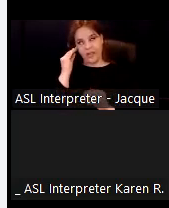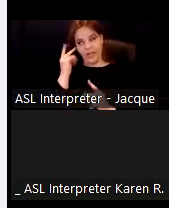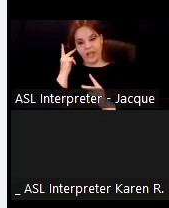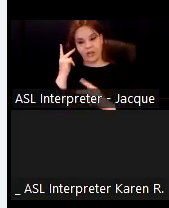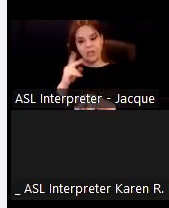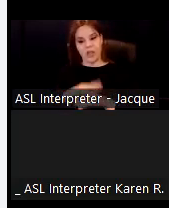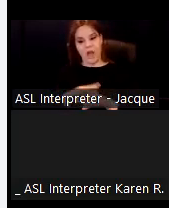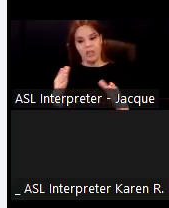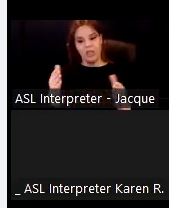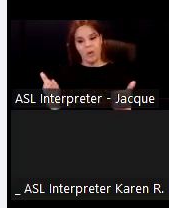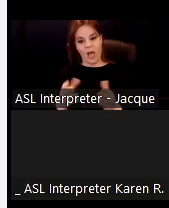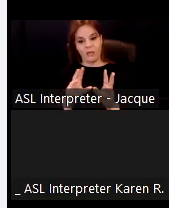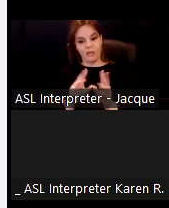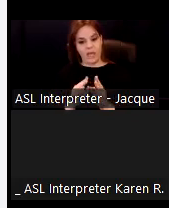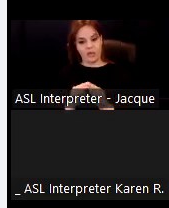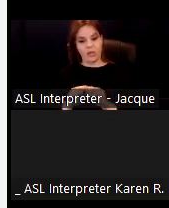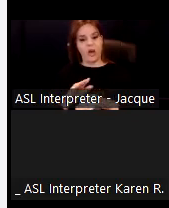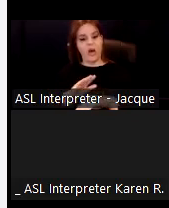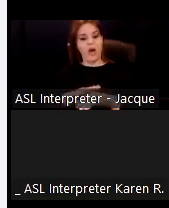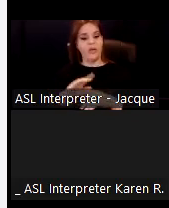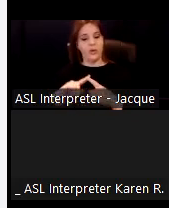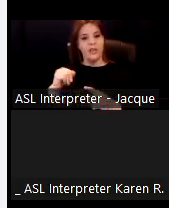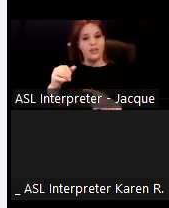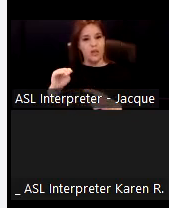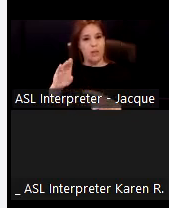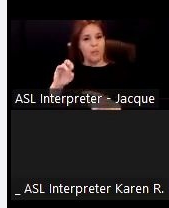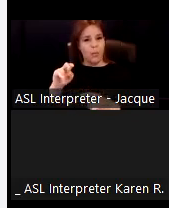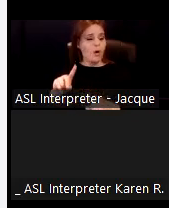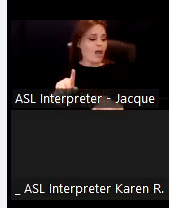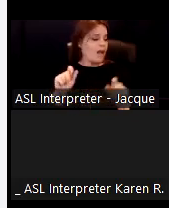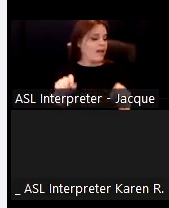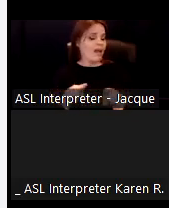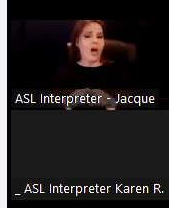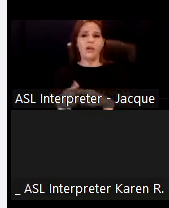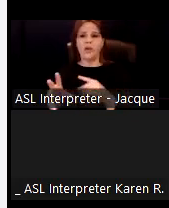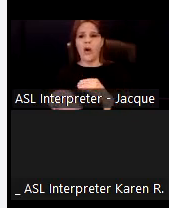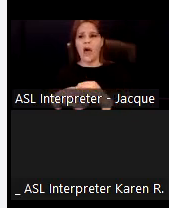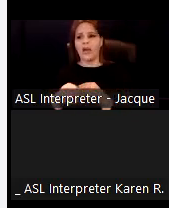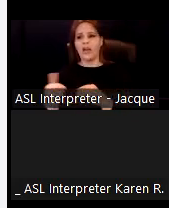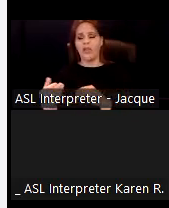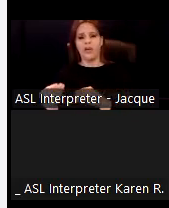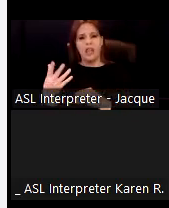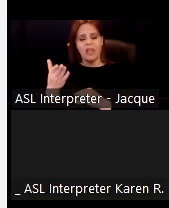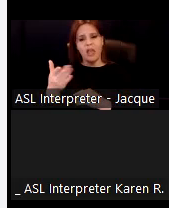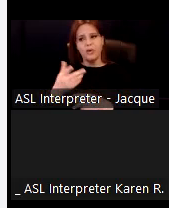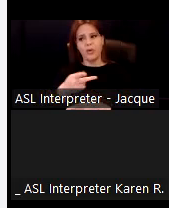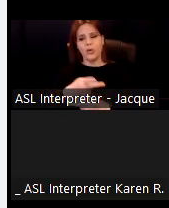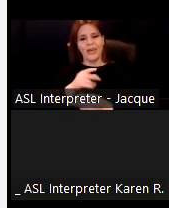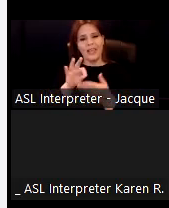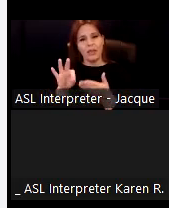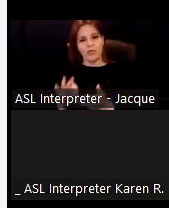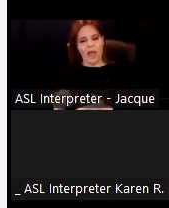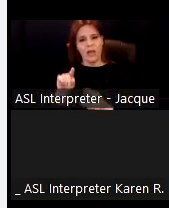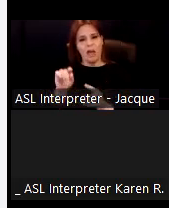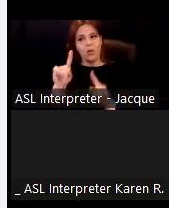session onto the Jamboard. I can also add another slide in there to keep track of